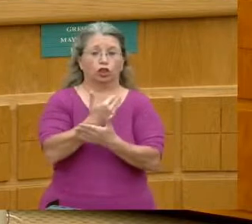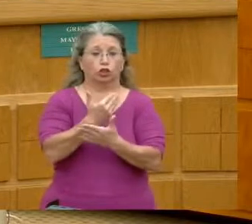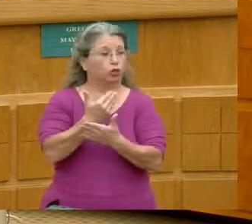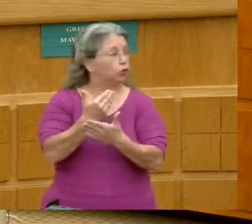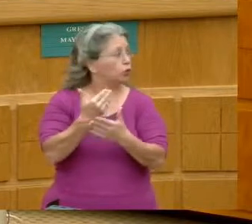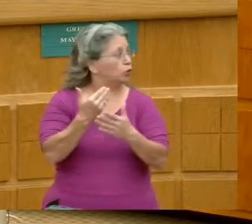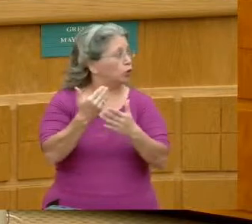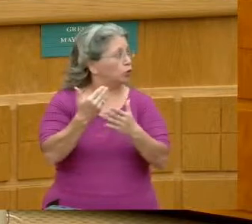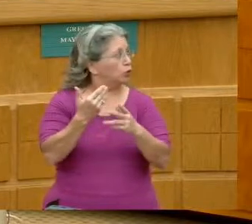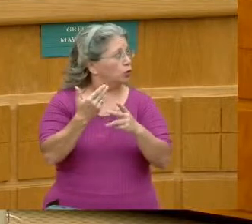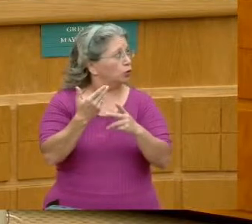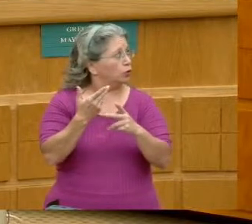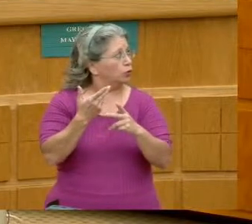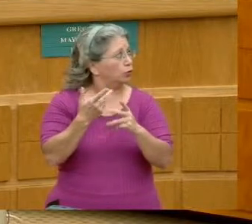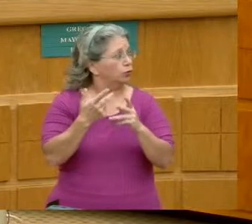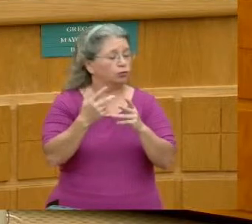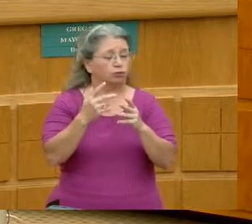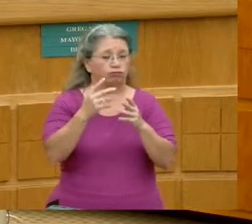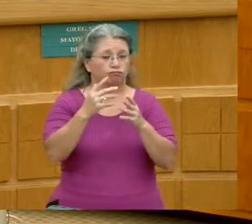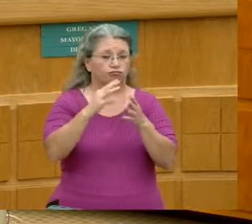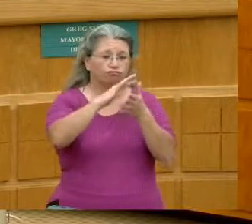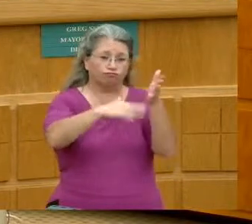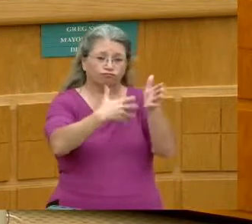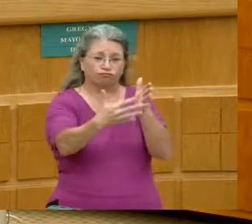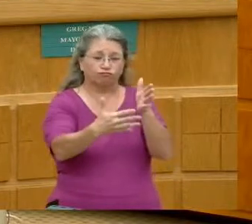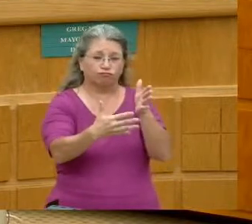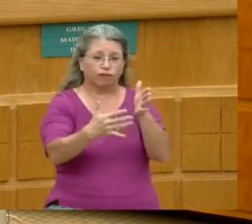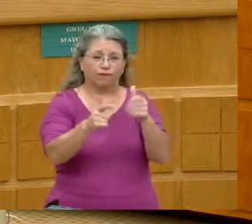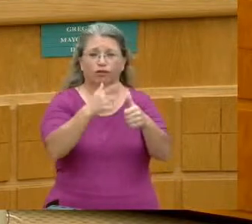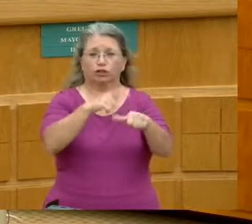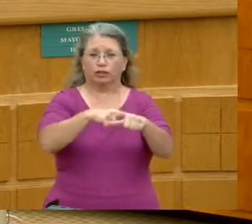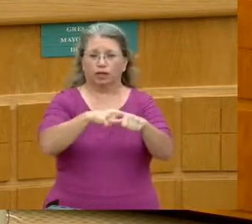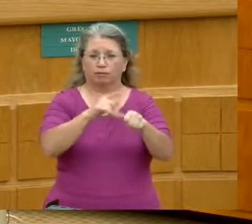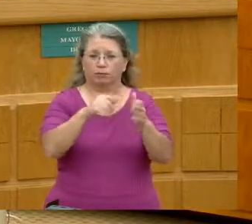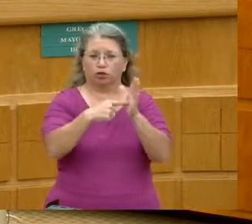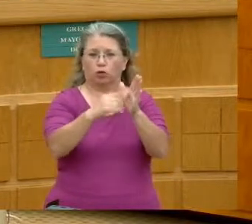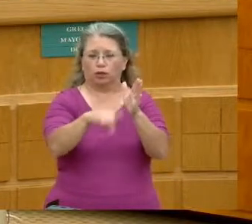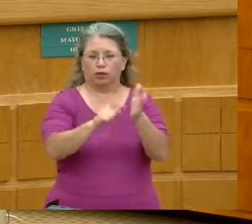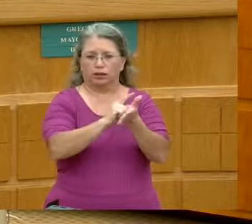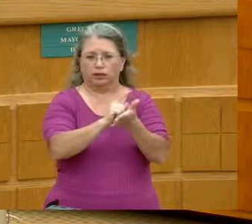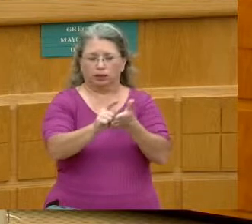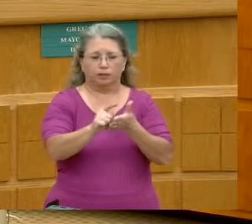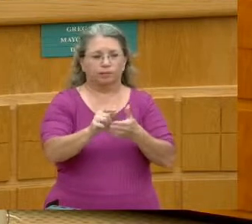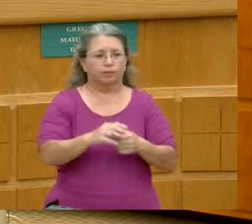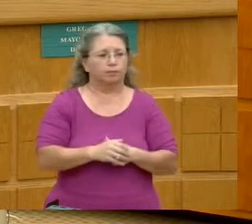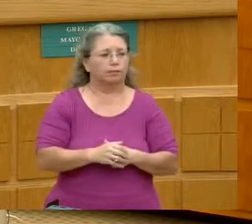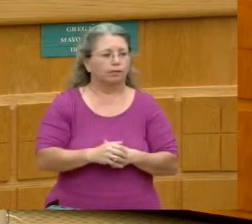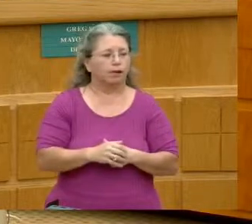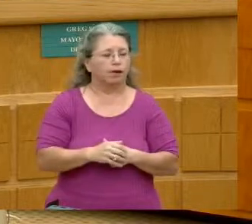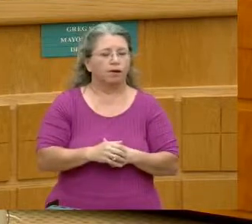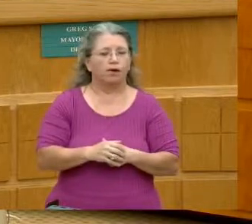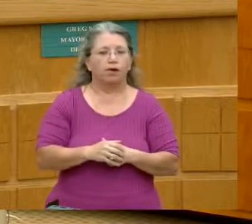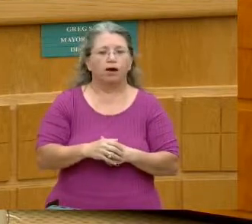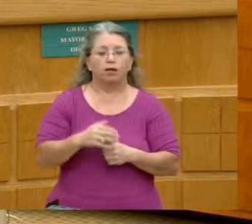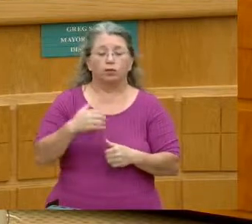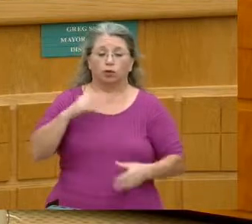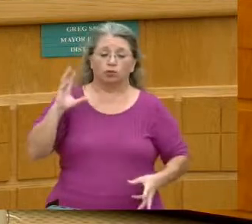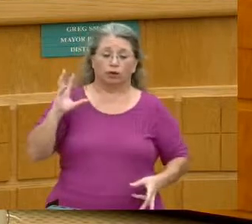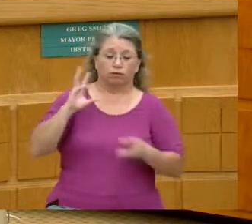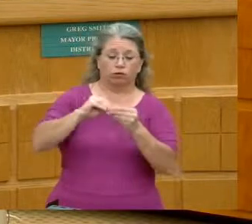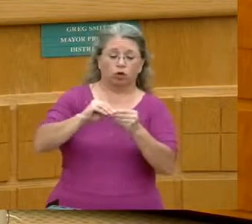this week. And so I'll take a little bit of time. It's just like the last figure, except there's more locations on it. So we have the total cases